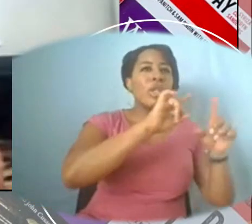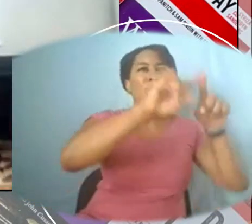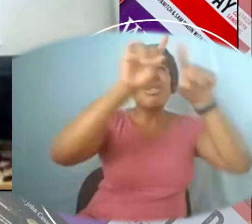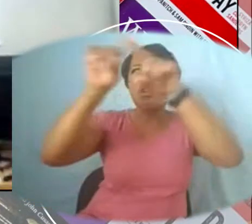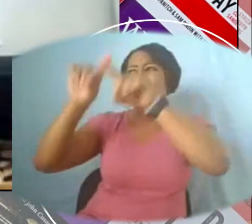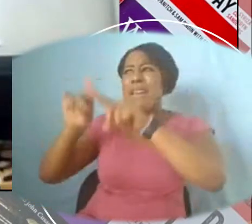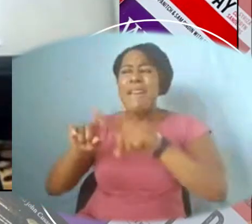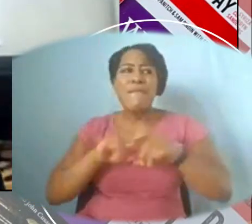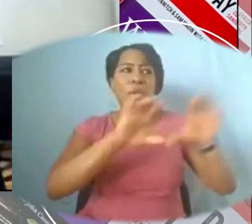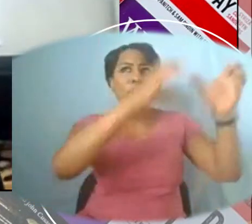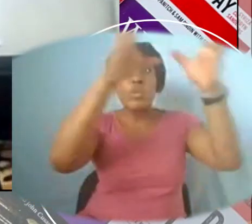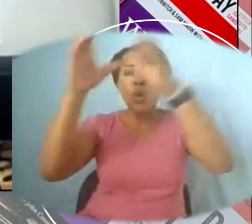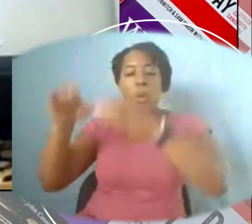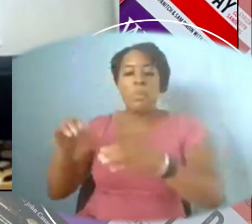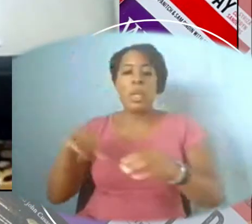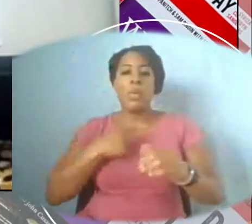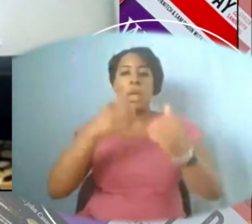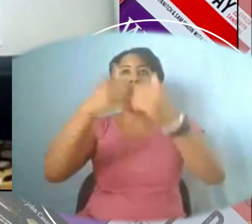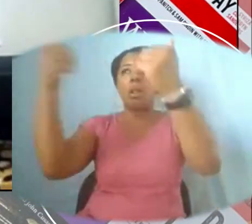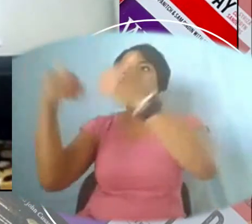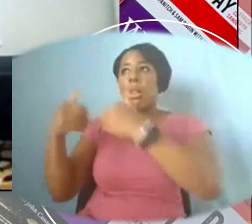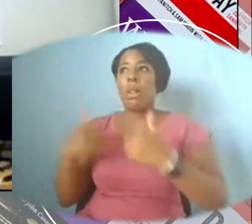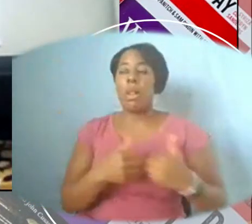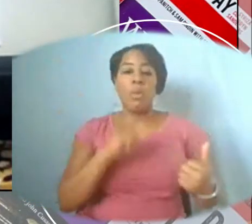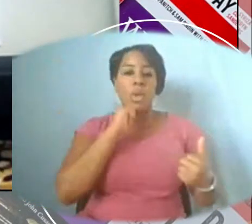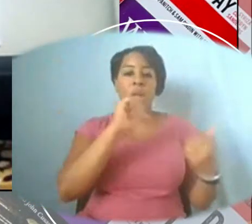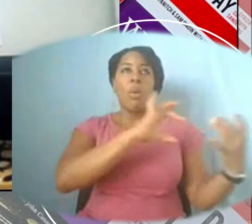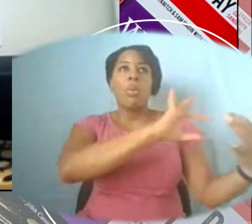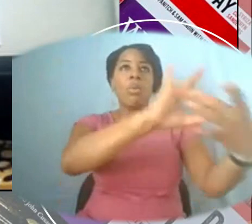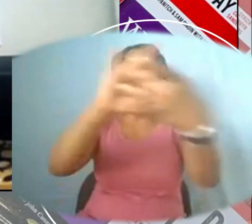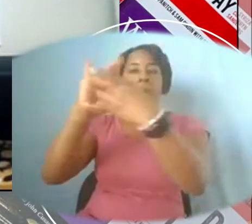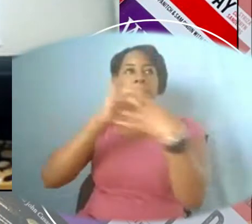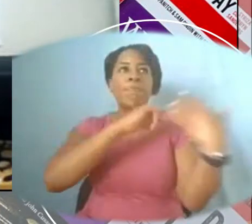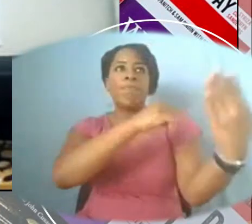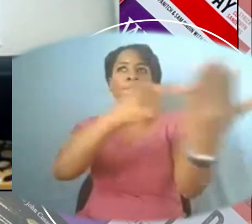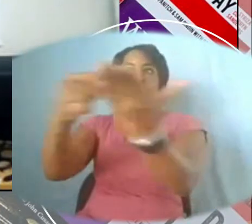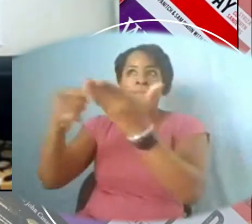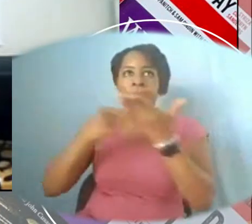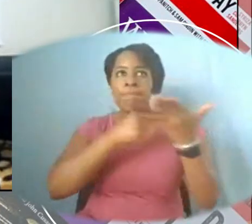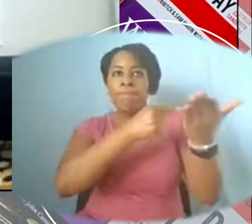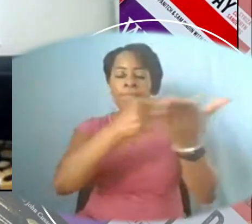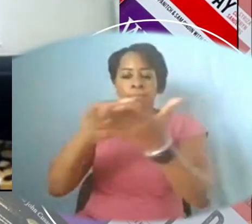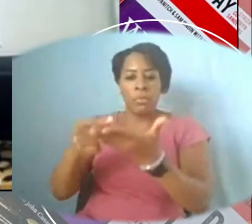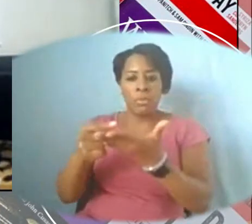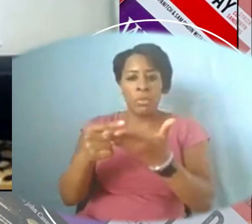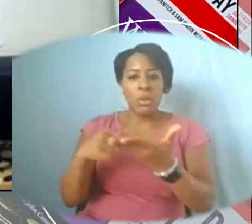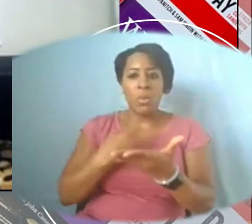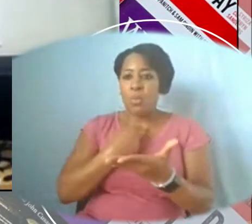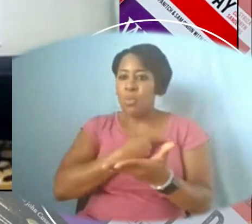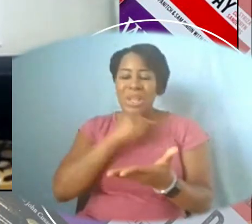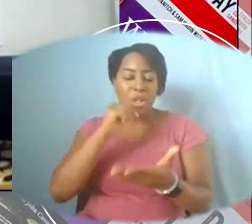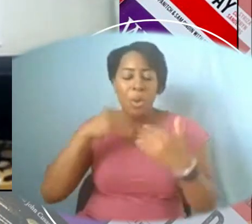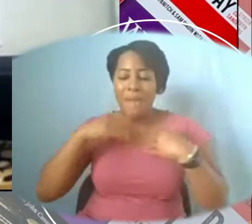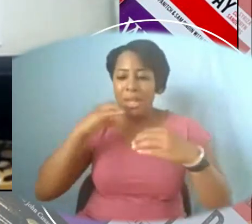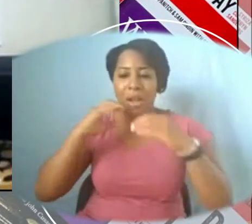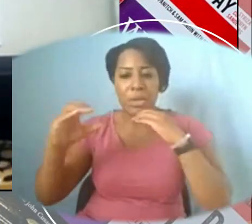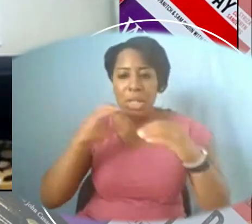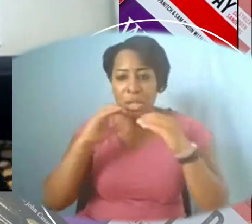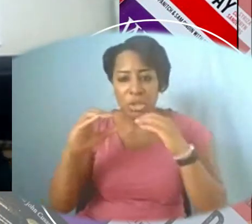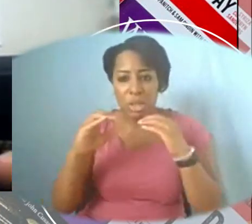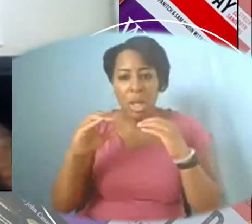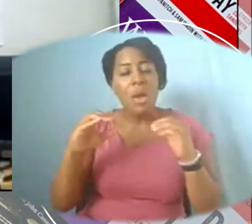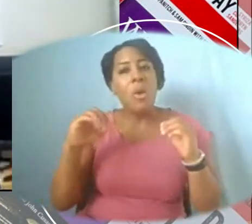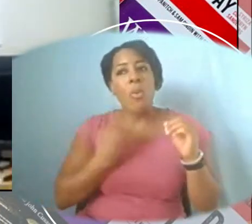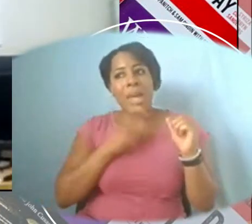we never sit with each other and talk and have a conversation and understand that we all can have what we want. We